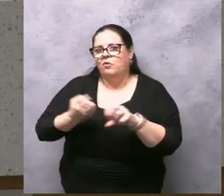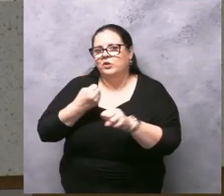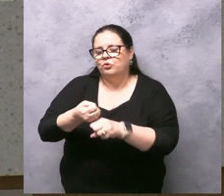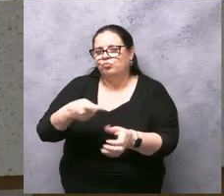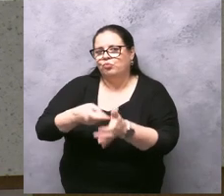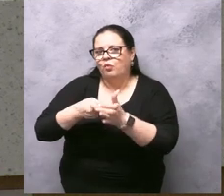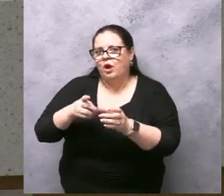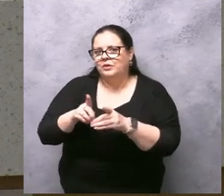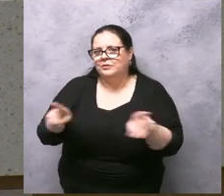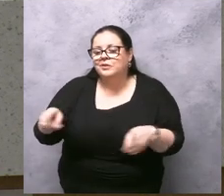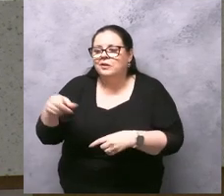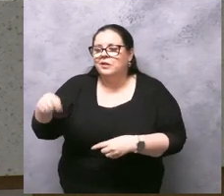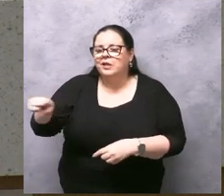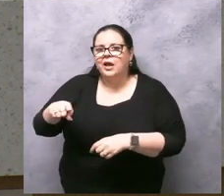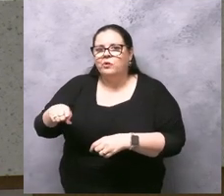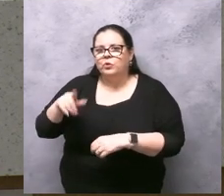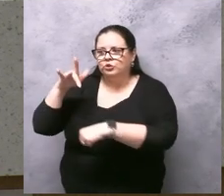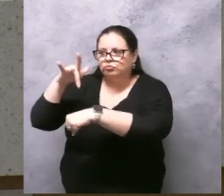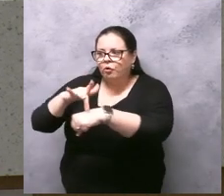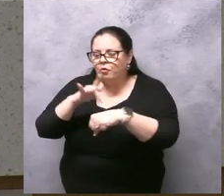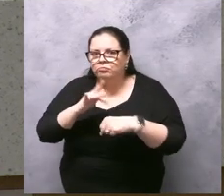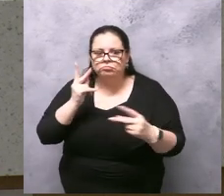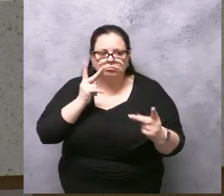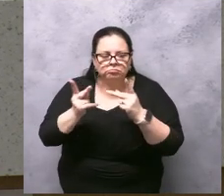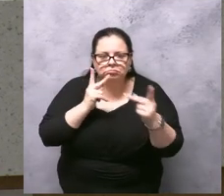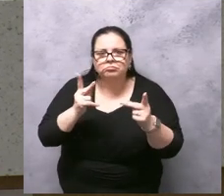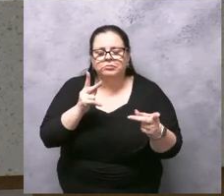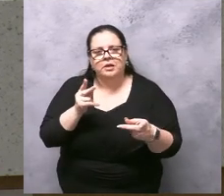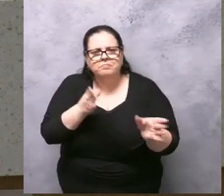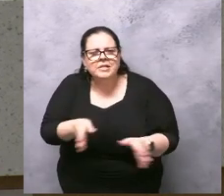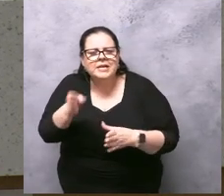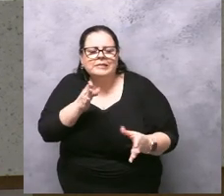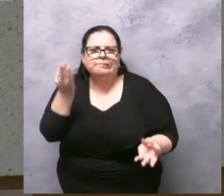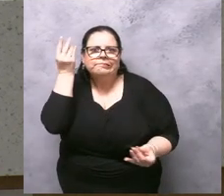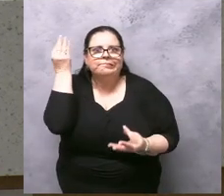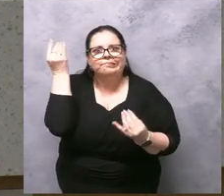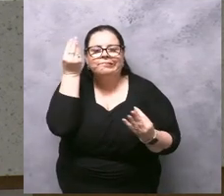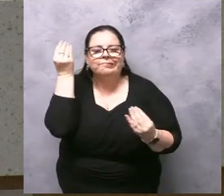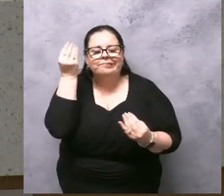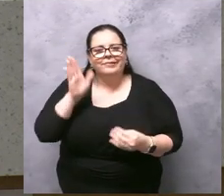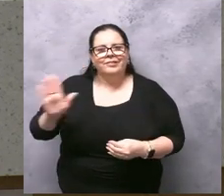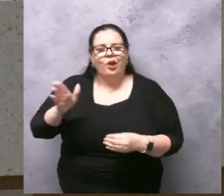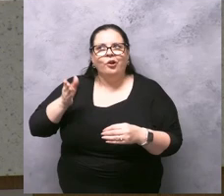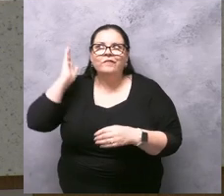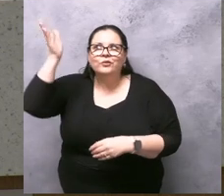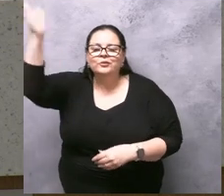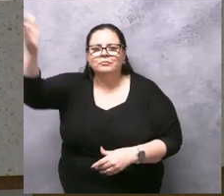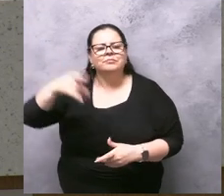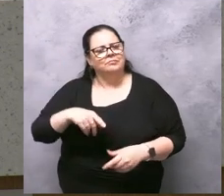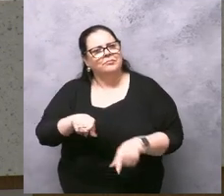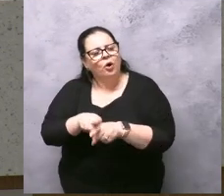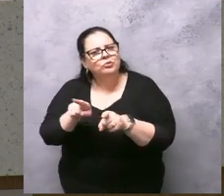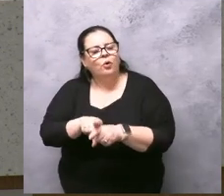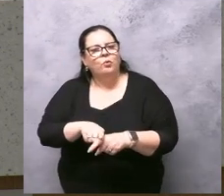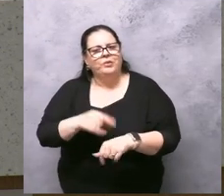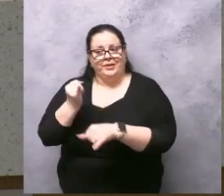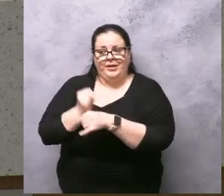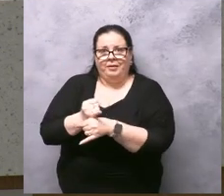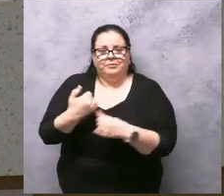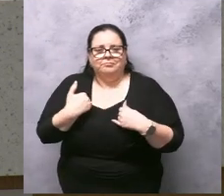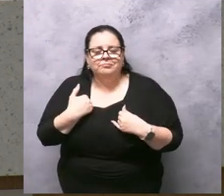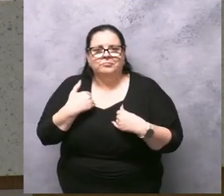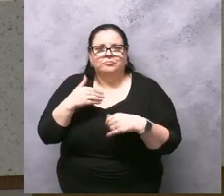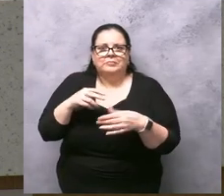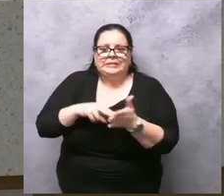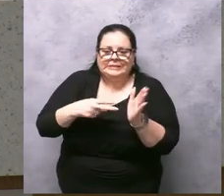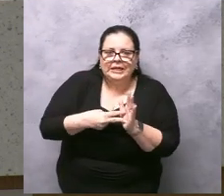able to focus on touching those things and making a plan. And that's also another thing about the campus was really having some intentional